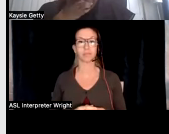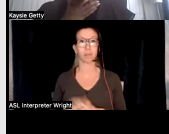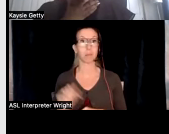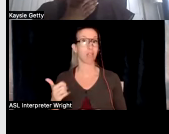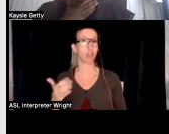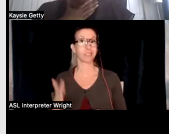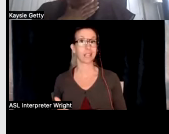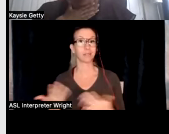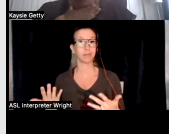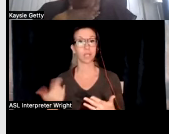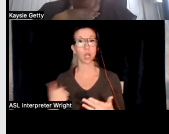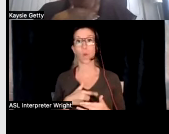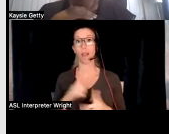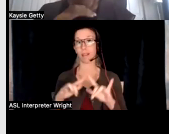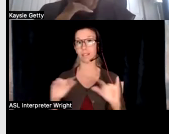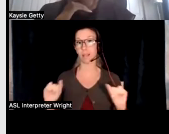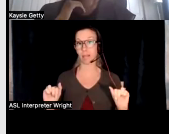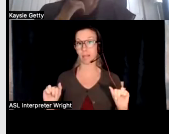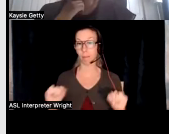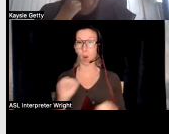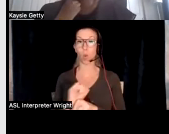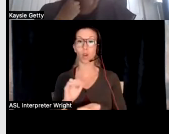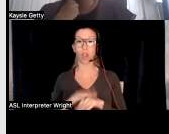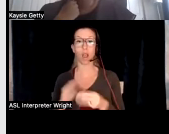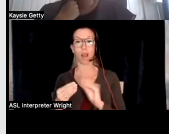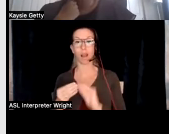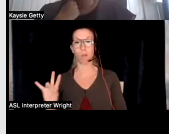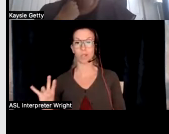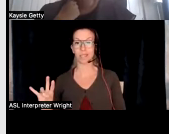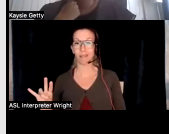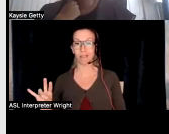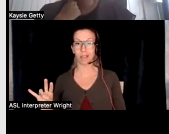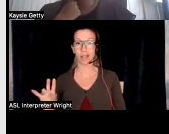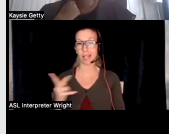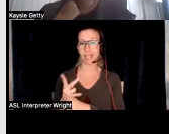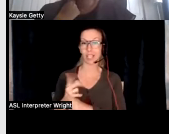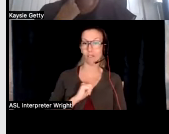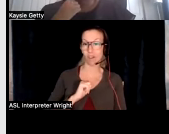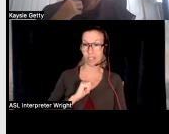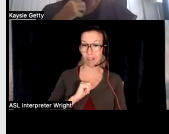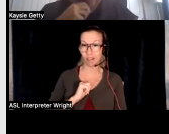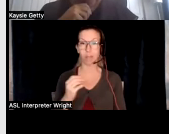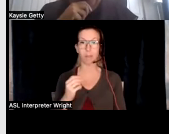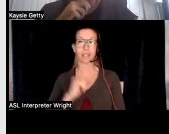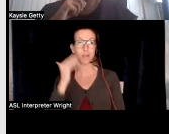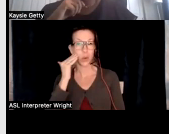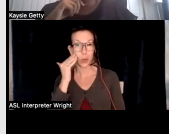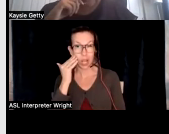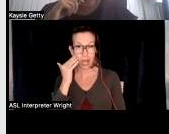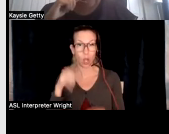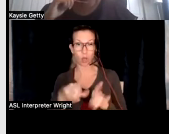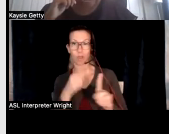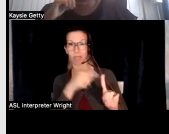is are we at the same time, you know, working on number 7 and valuing and taking care of ourselves and being self-aware in that